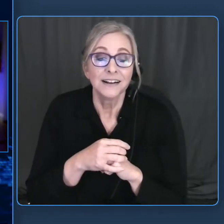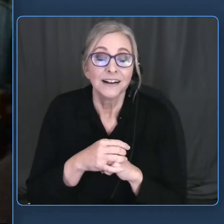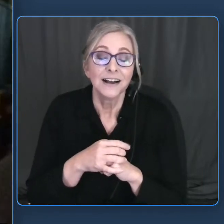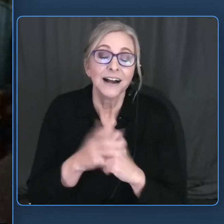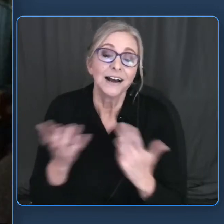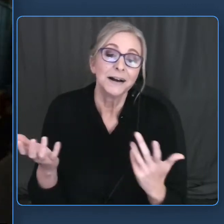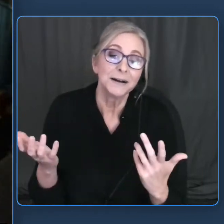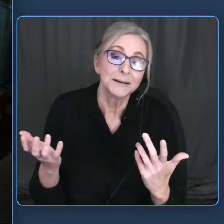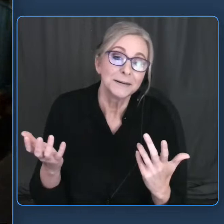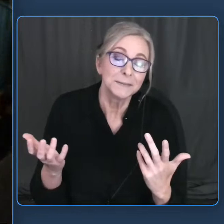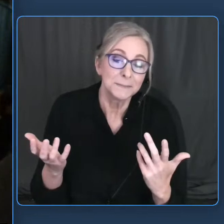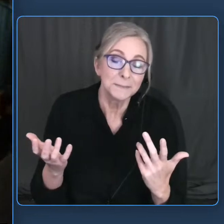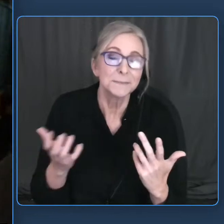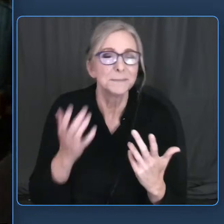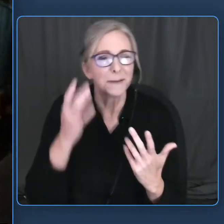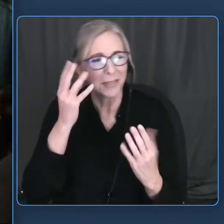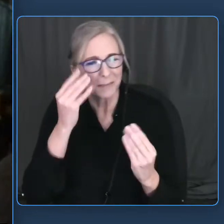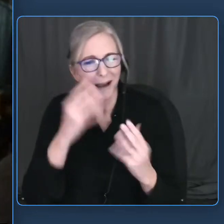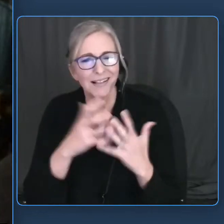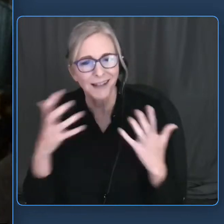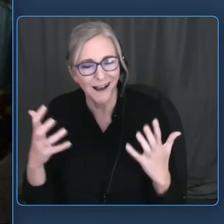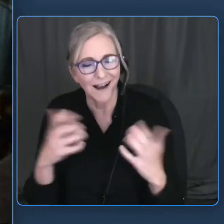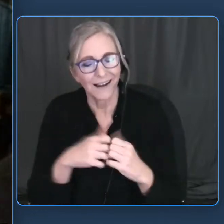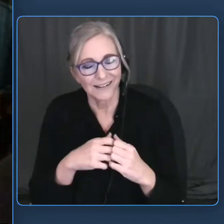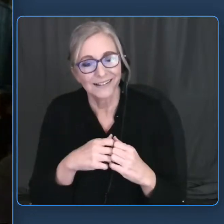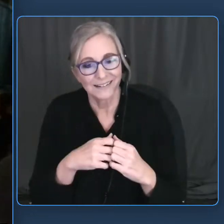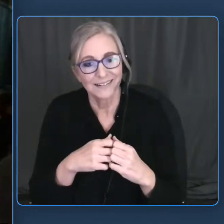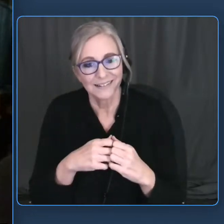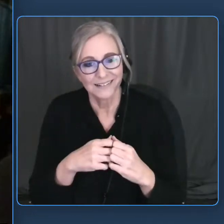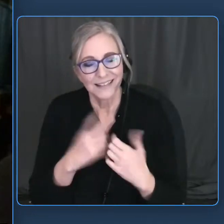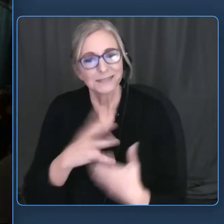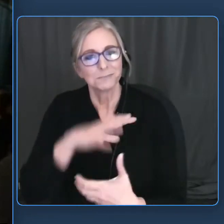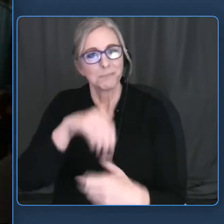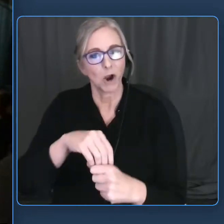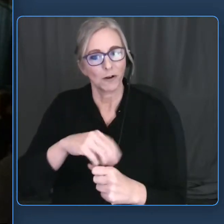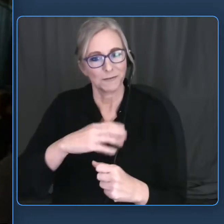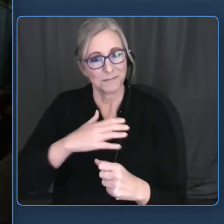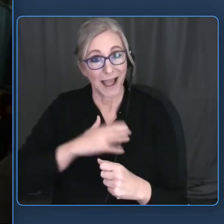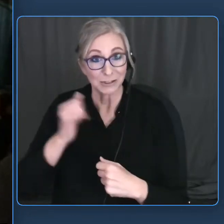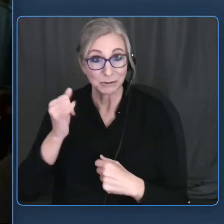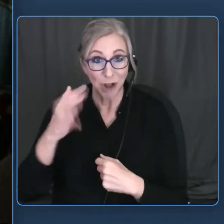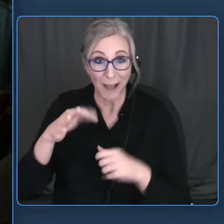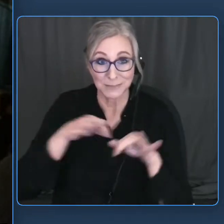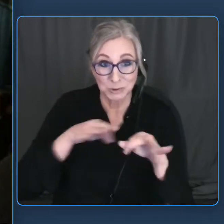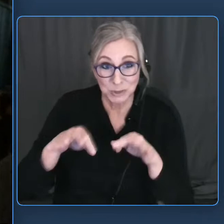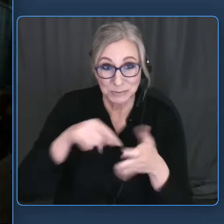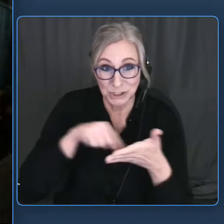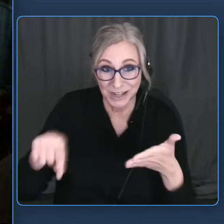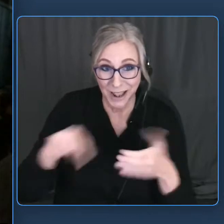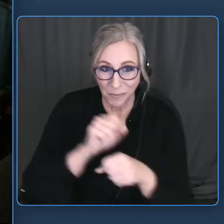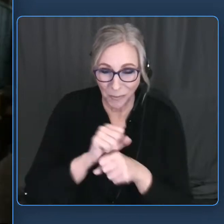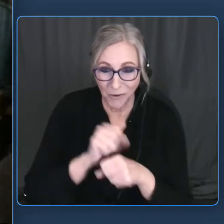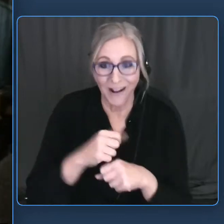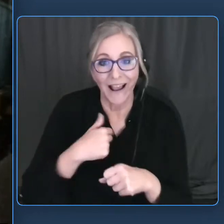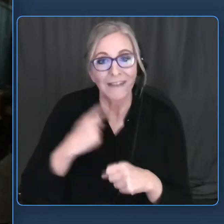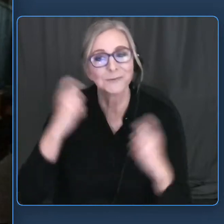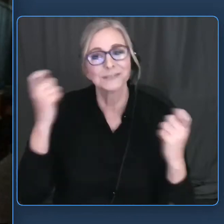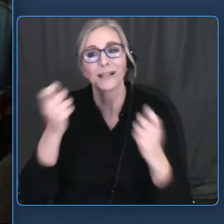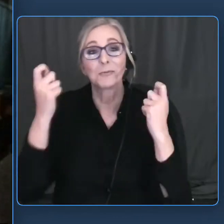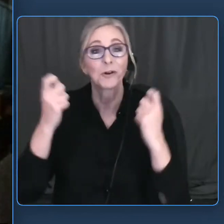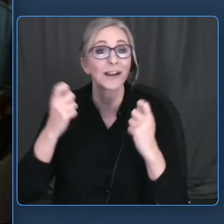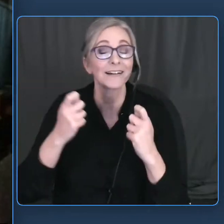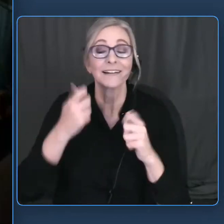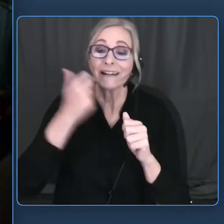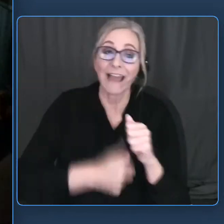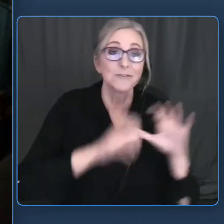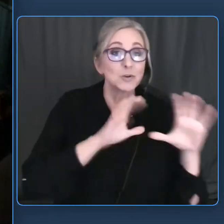I've been thinking about this a lot because I have to. That's part of my job description at work. I have to celebrate every